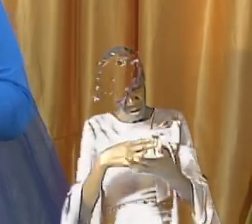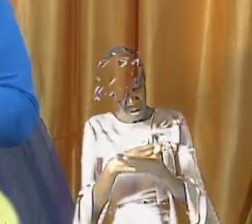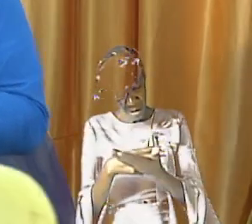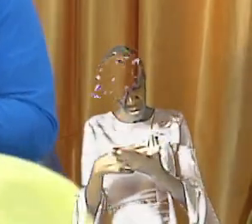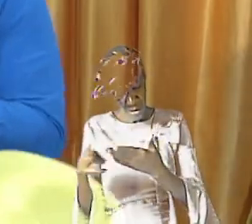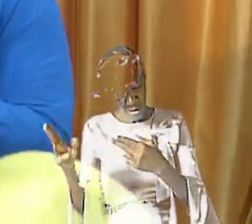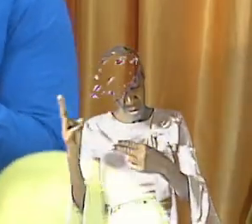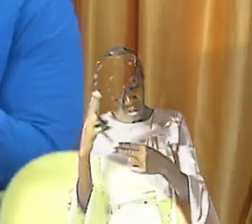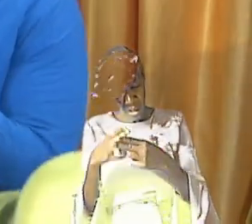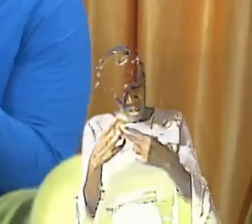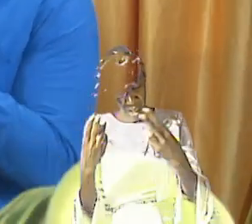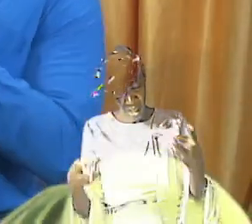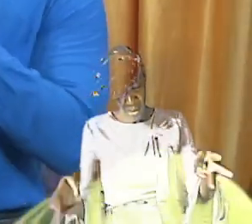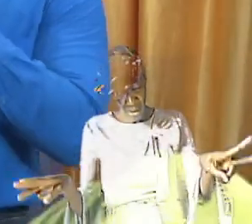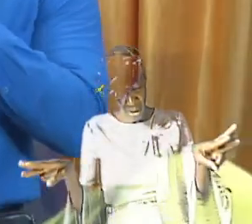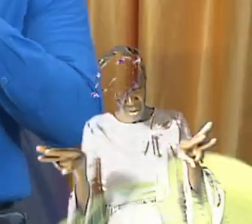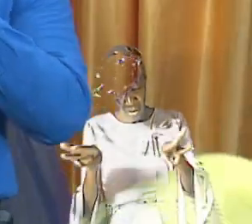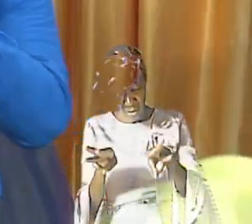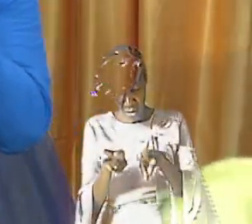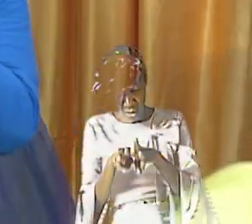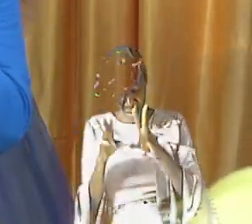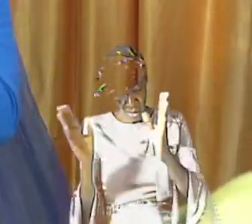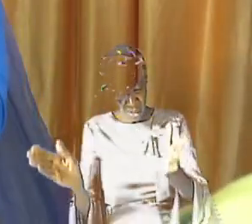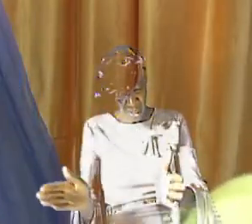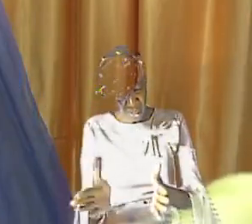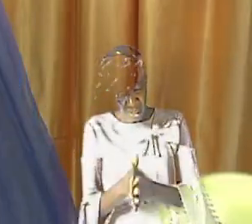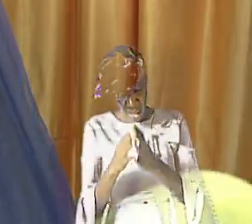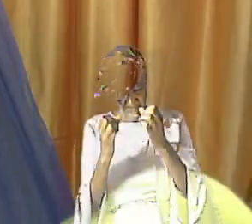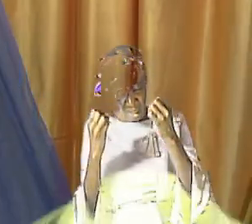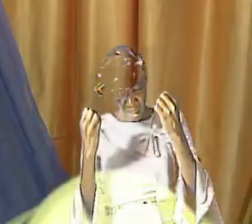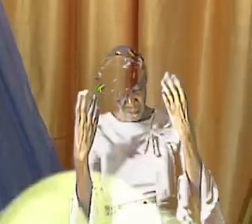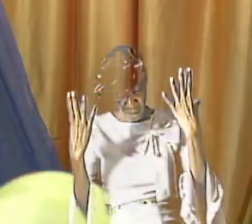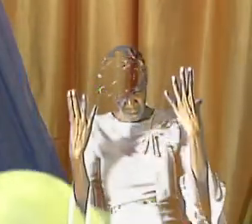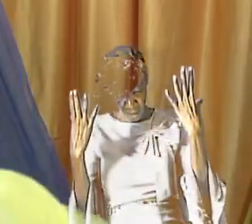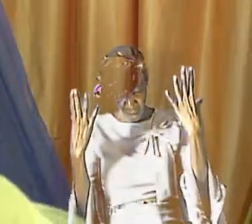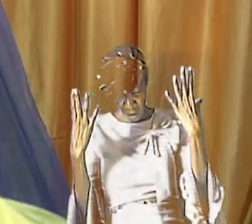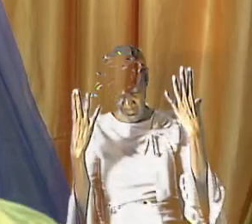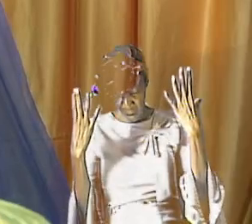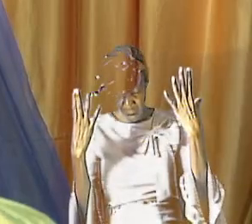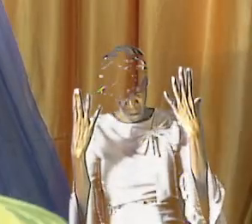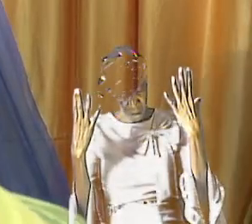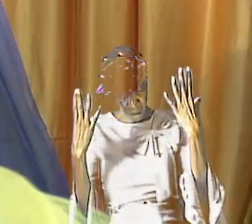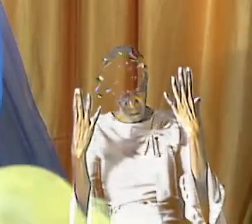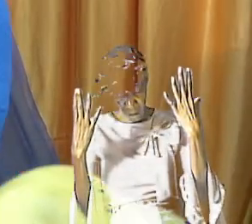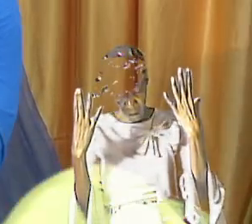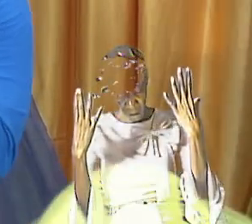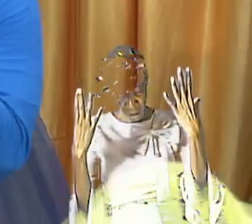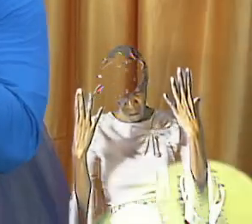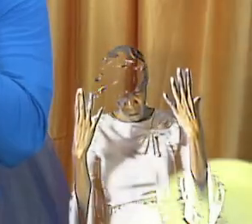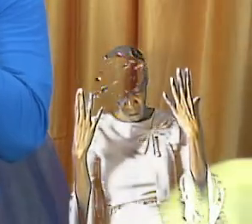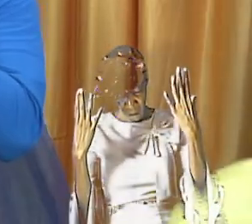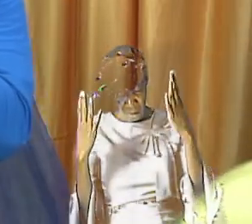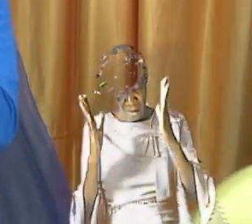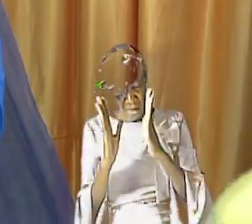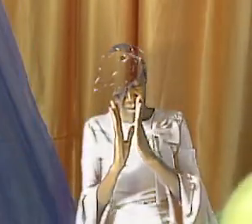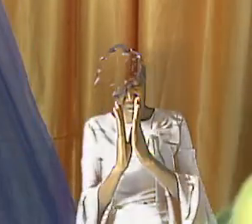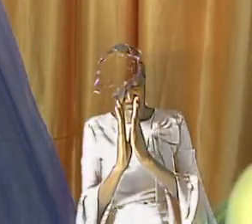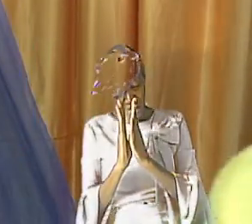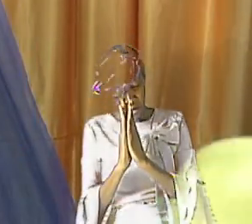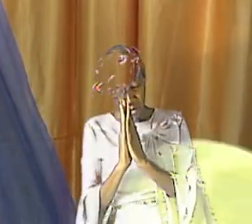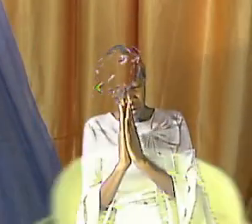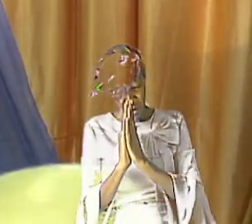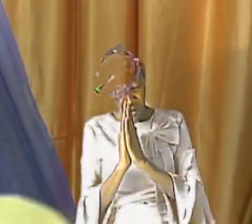Jesus. You are worthy. Hallelujah. Hallelujah. Hallelujah. We're about to approach our